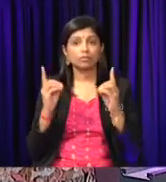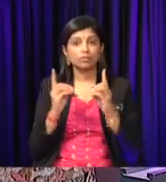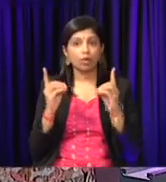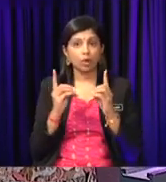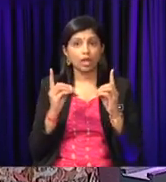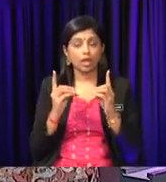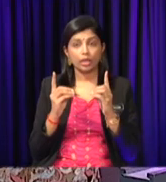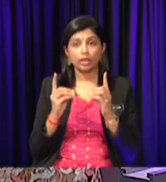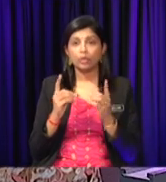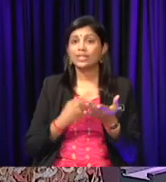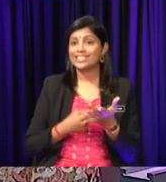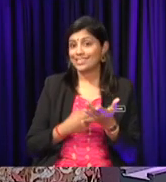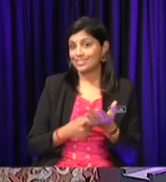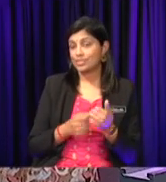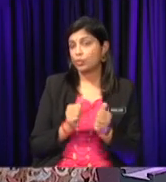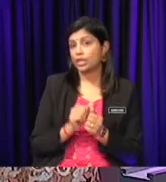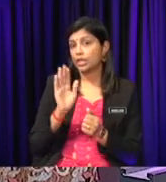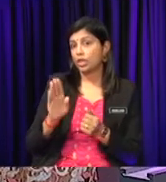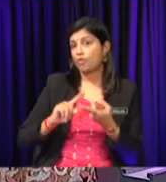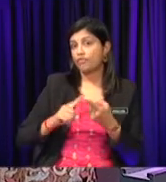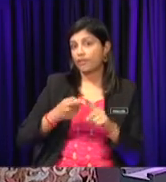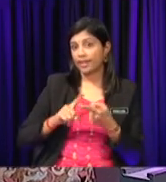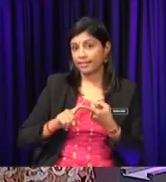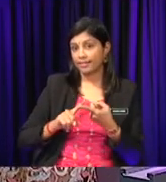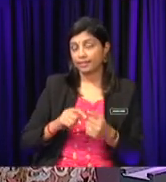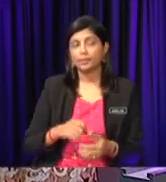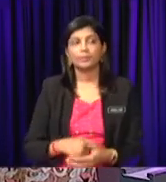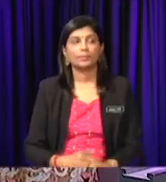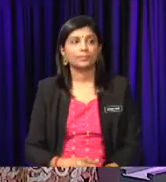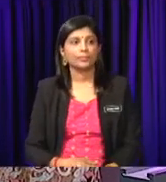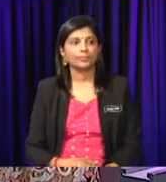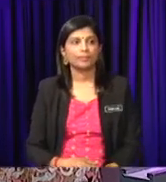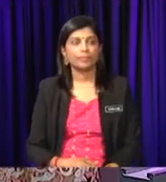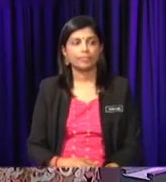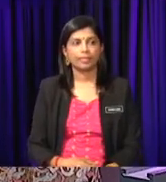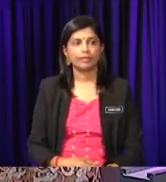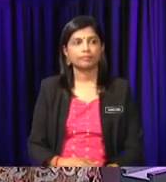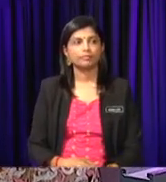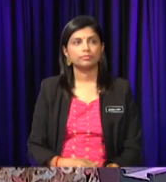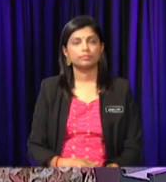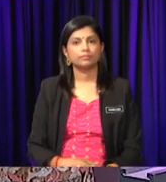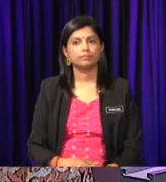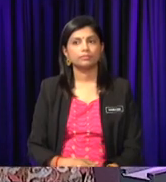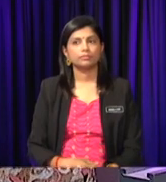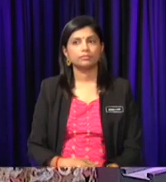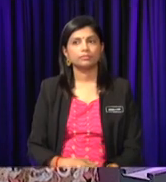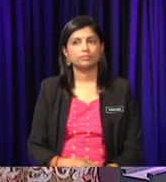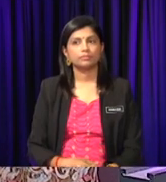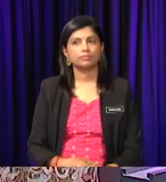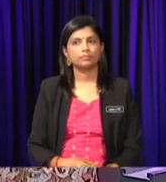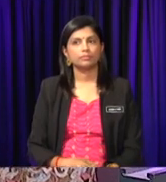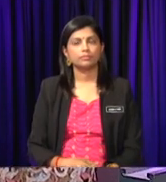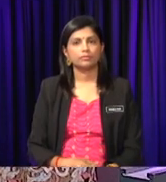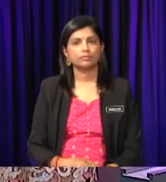see on the slide, you or each candidate will get 3 questions, okay,